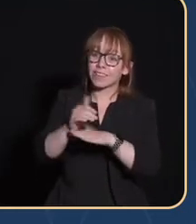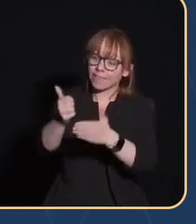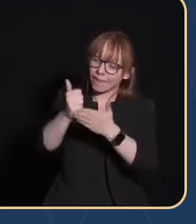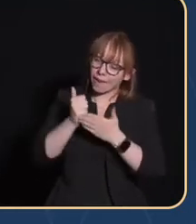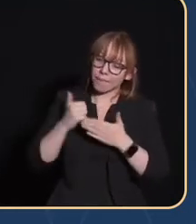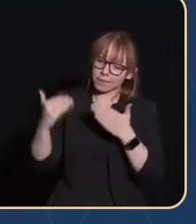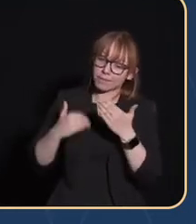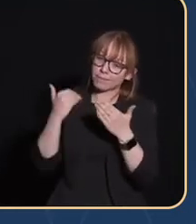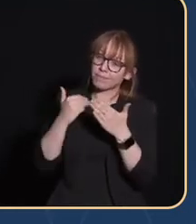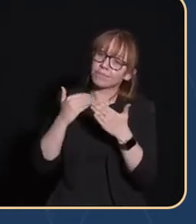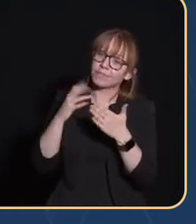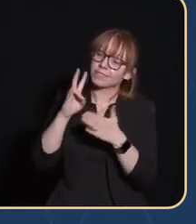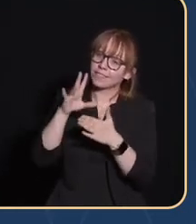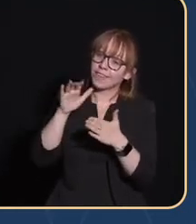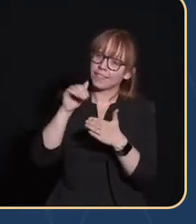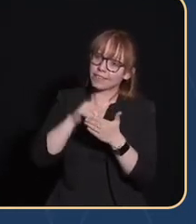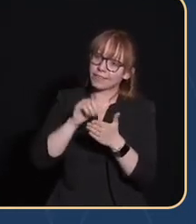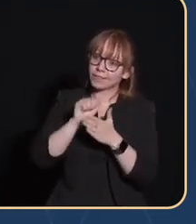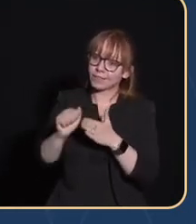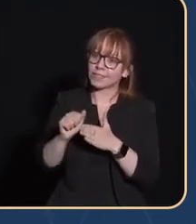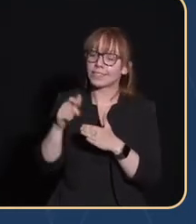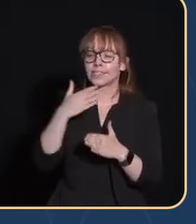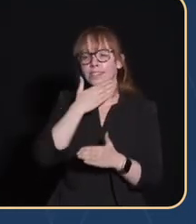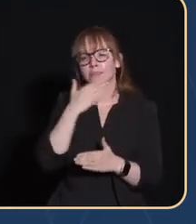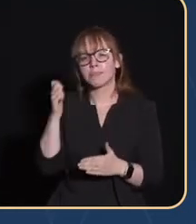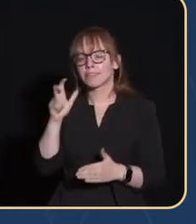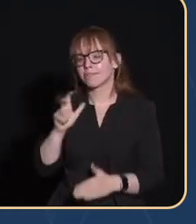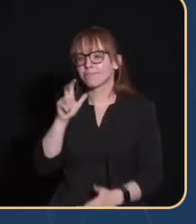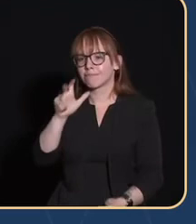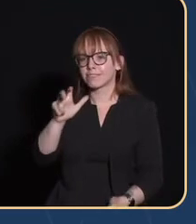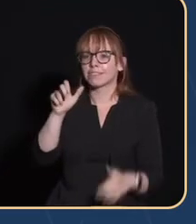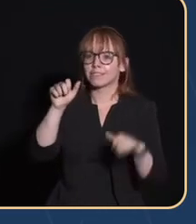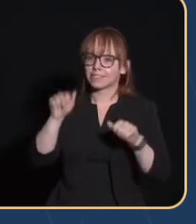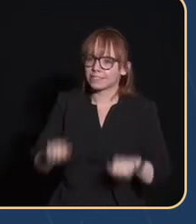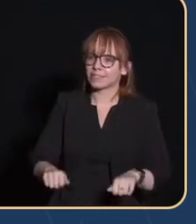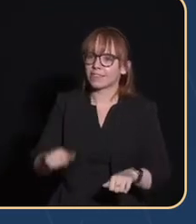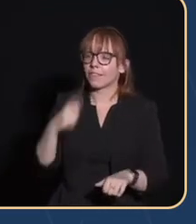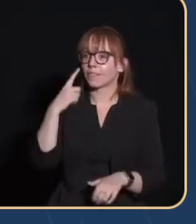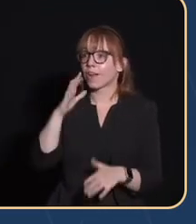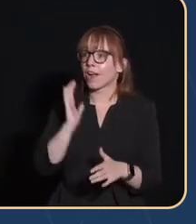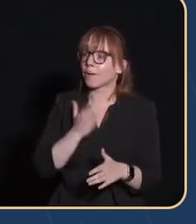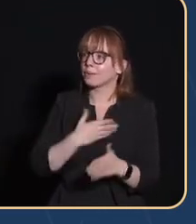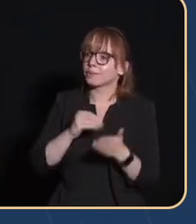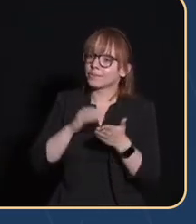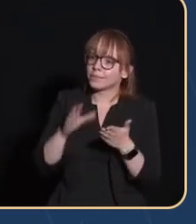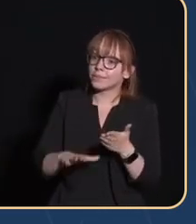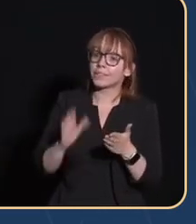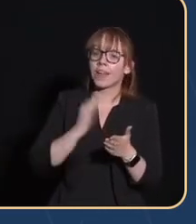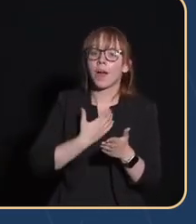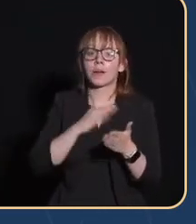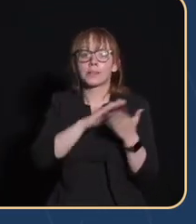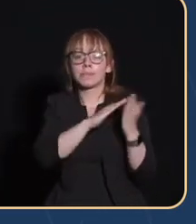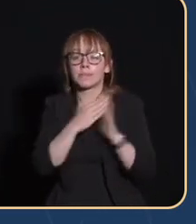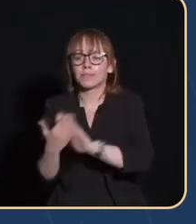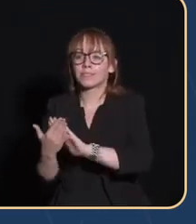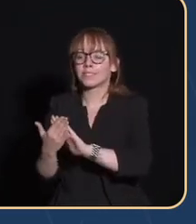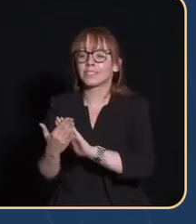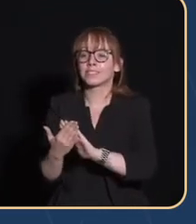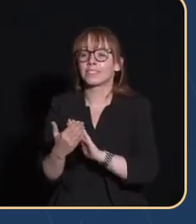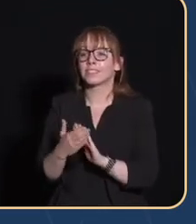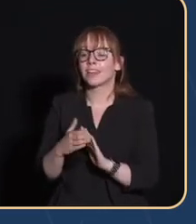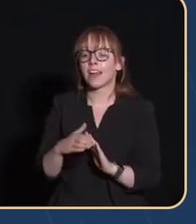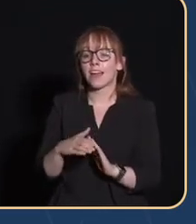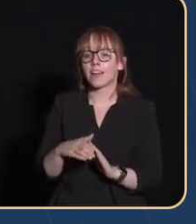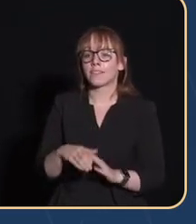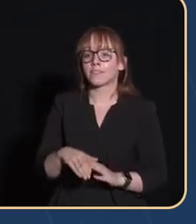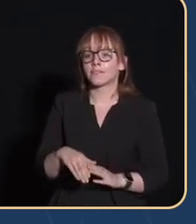There is no doubt this is one of the best investments that we can make on behalf of our students, the entire community. Again, all of the bidding is open